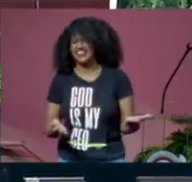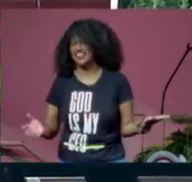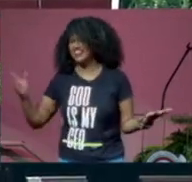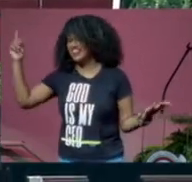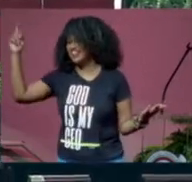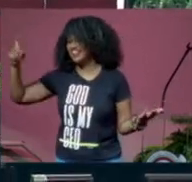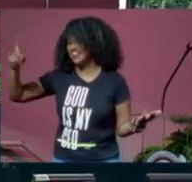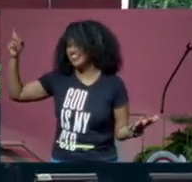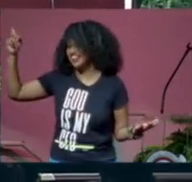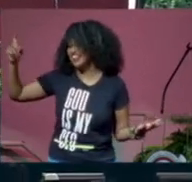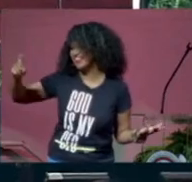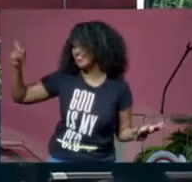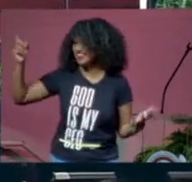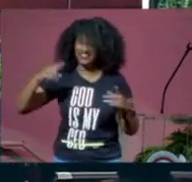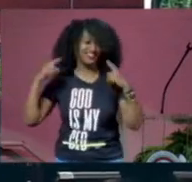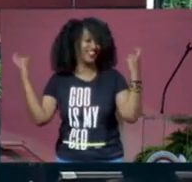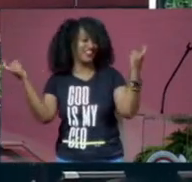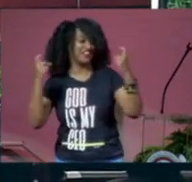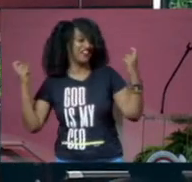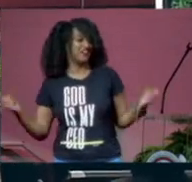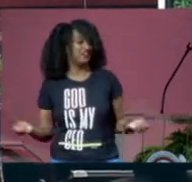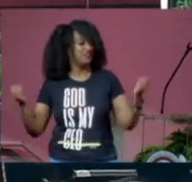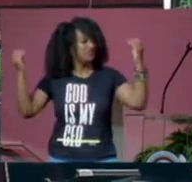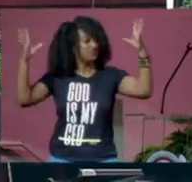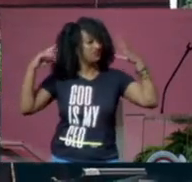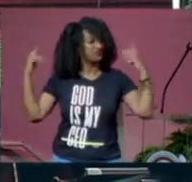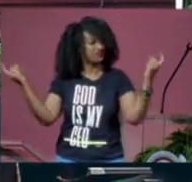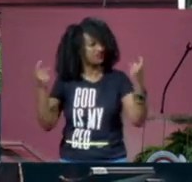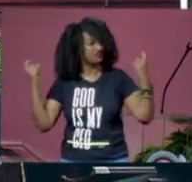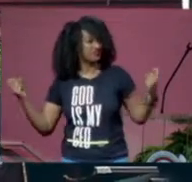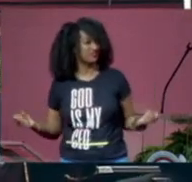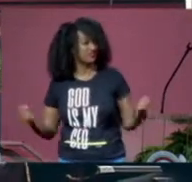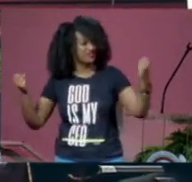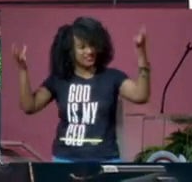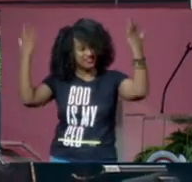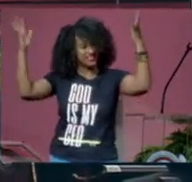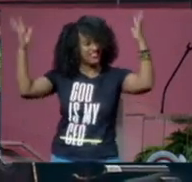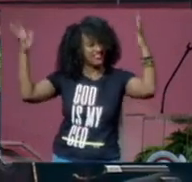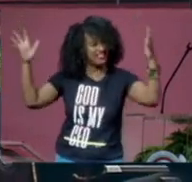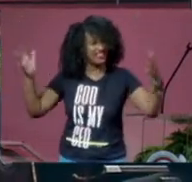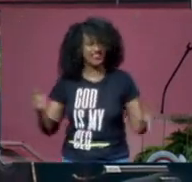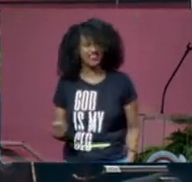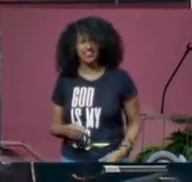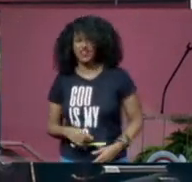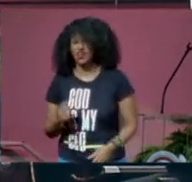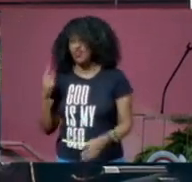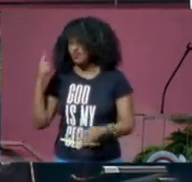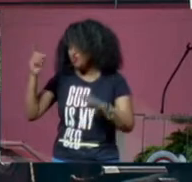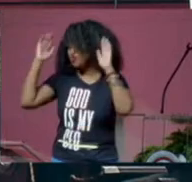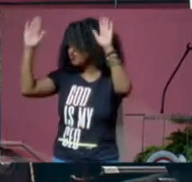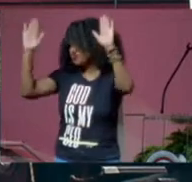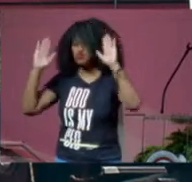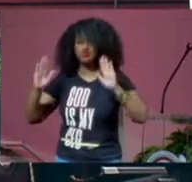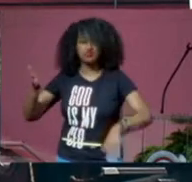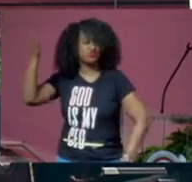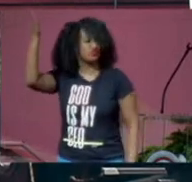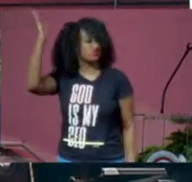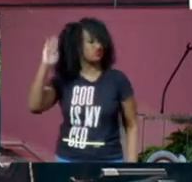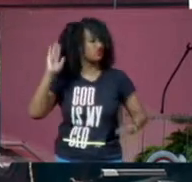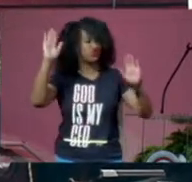need. Hallelujah, hallelujah. For an awesome God, an awesome